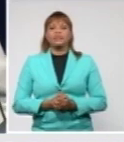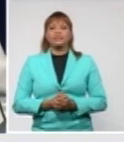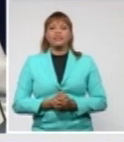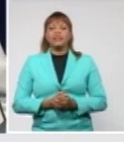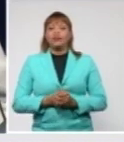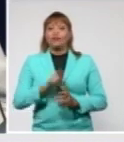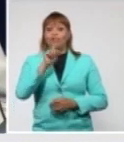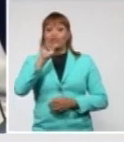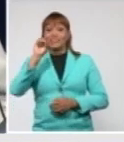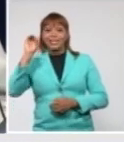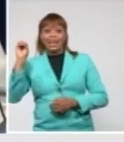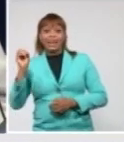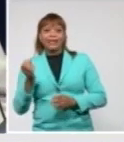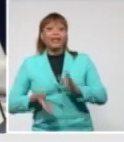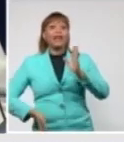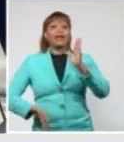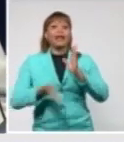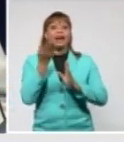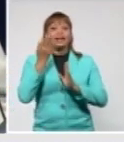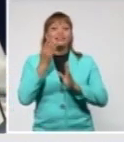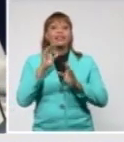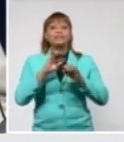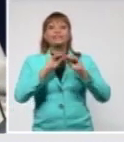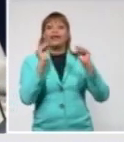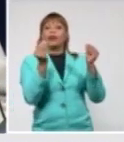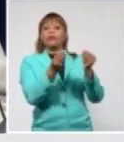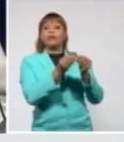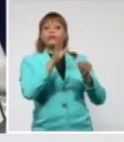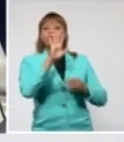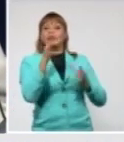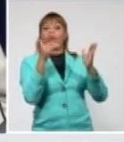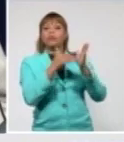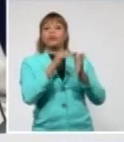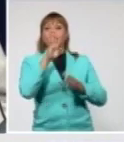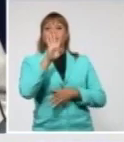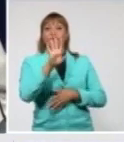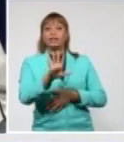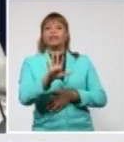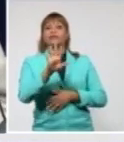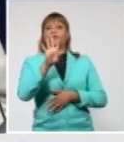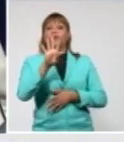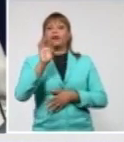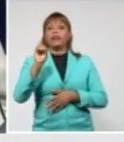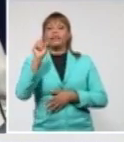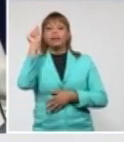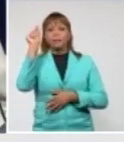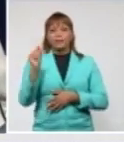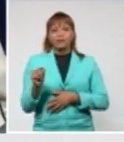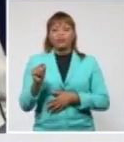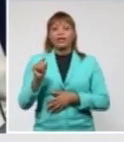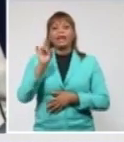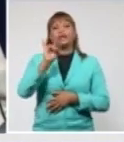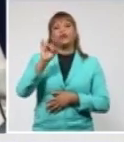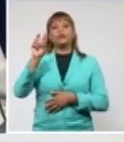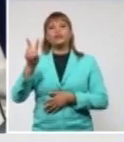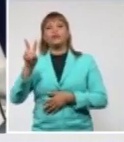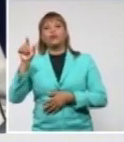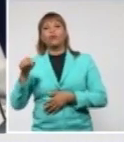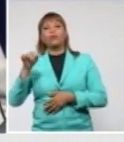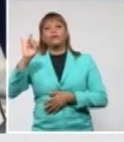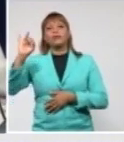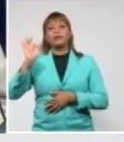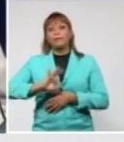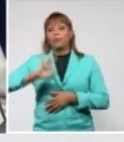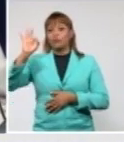the group of those reported as serious, and 1 serious patient passed to closely monitored. This is the